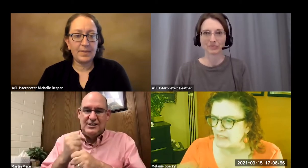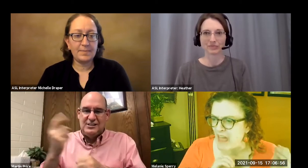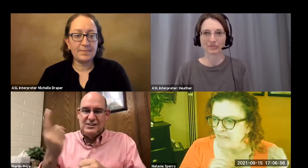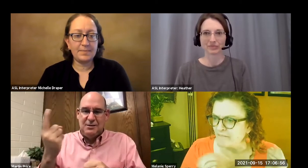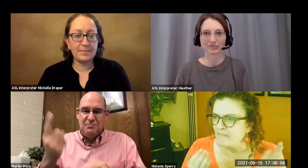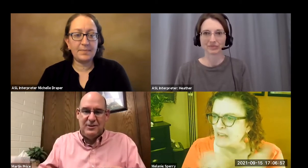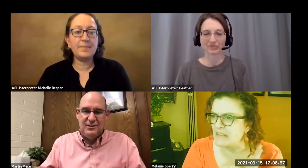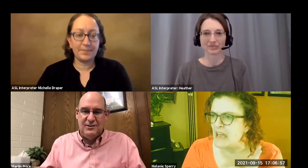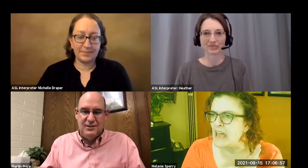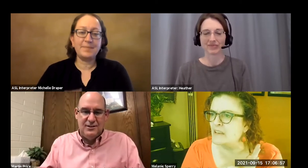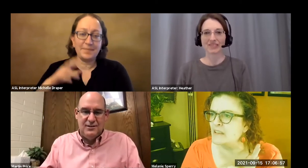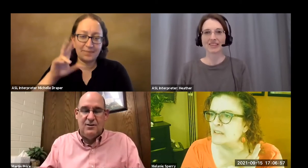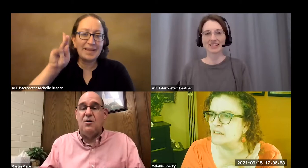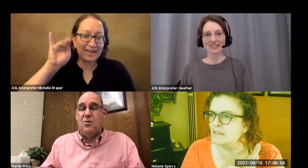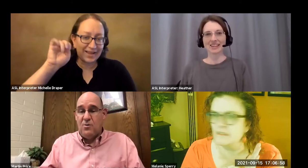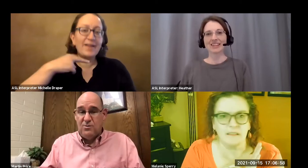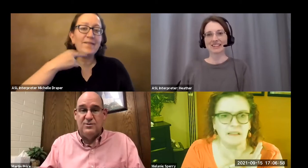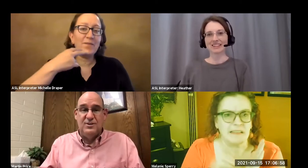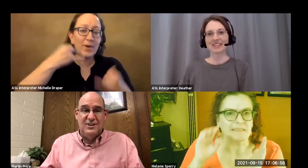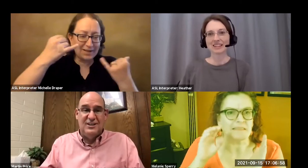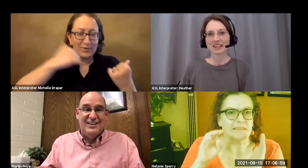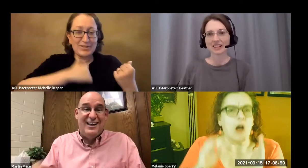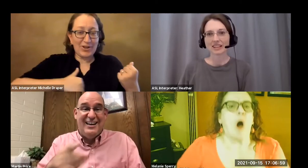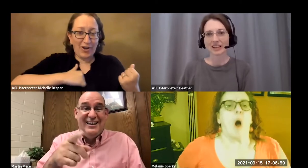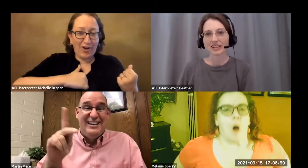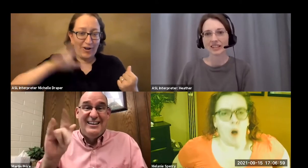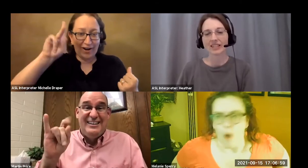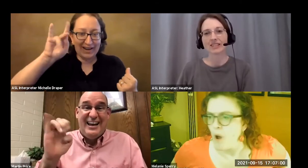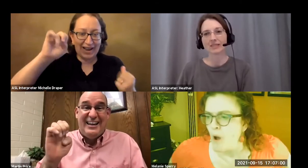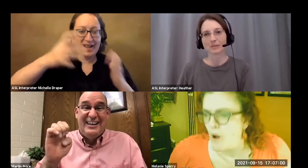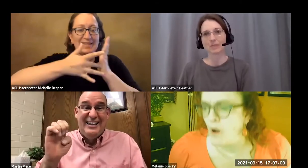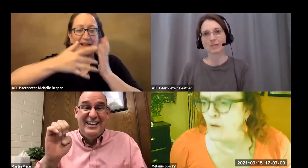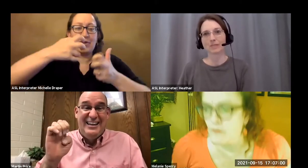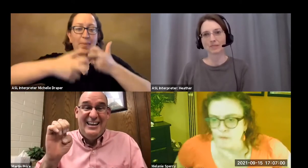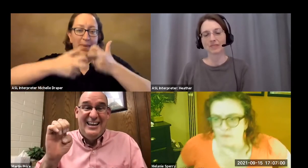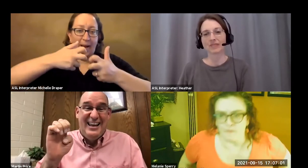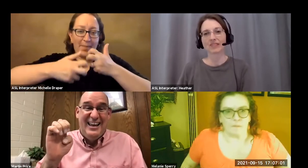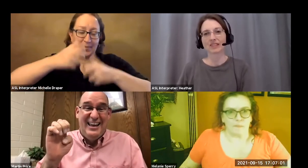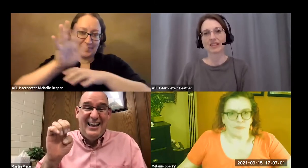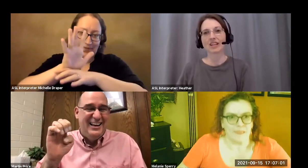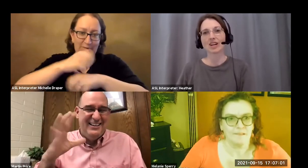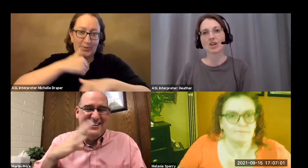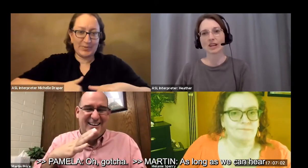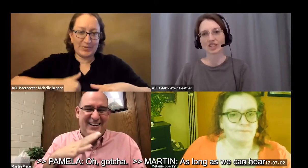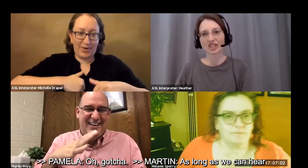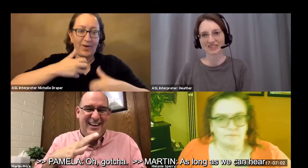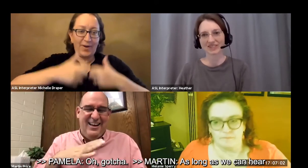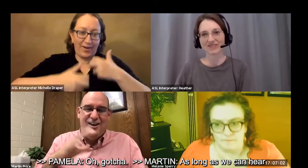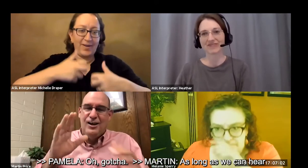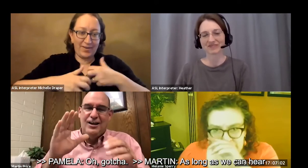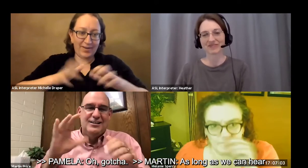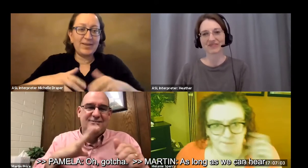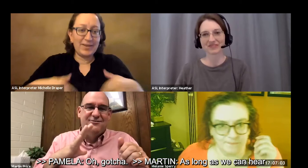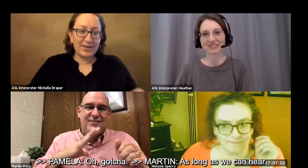Here, sorry, it's Katie. I'm just having technical difficulties. Oh,